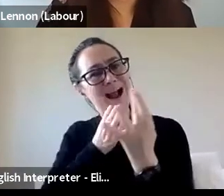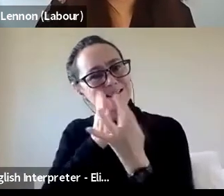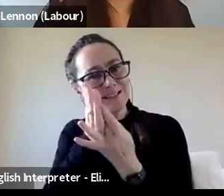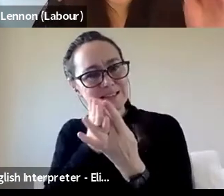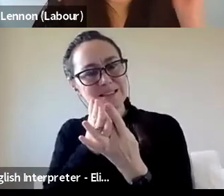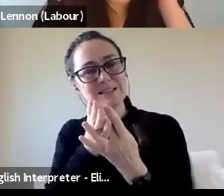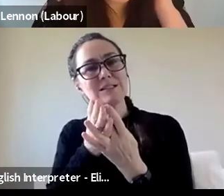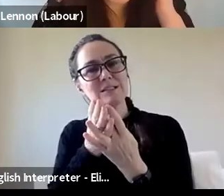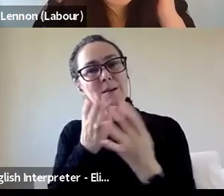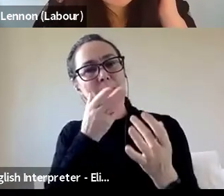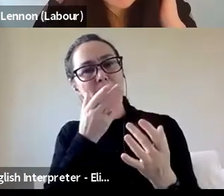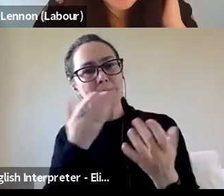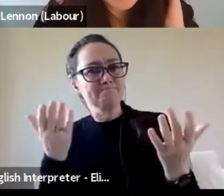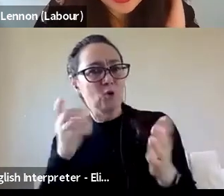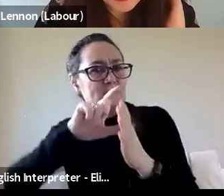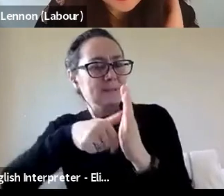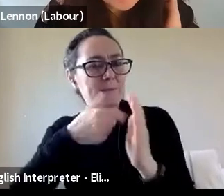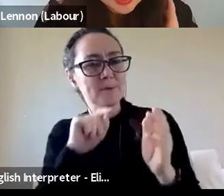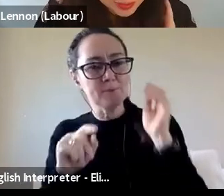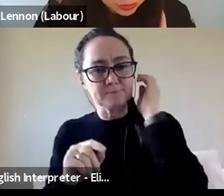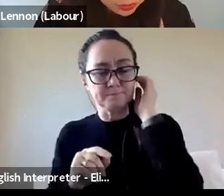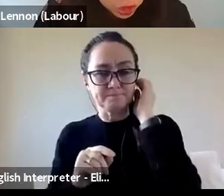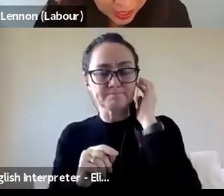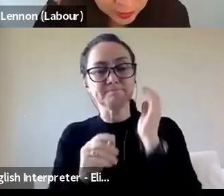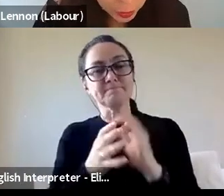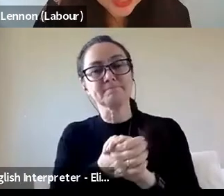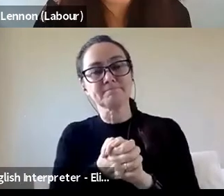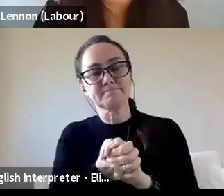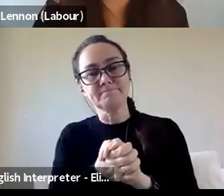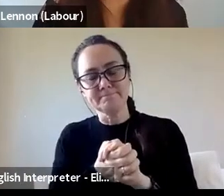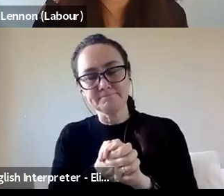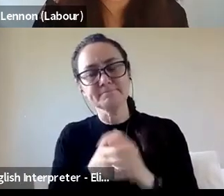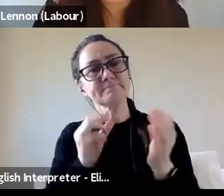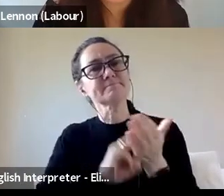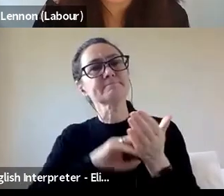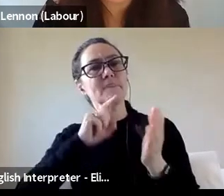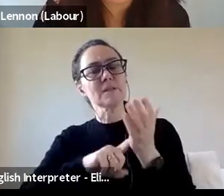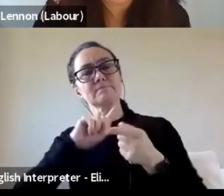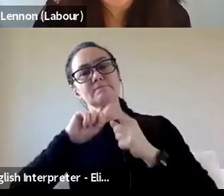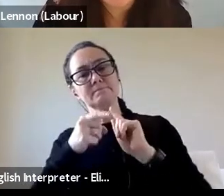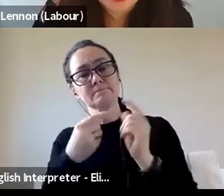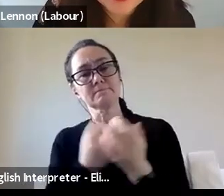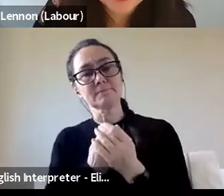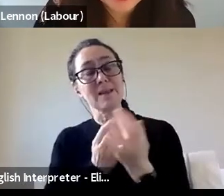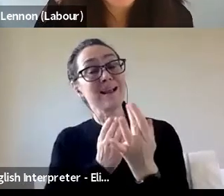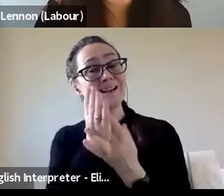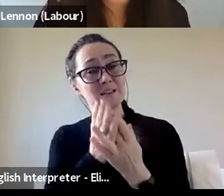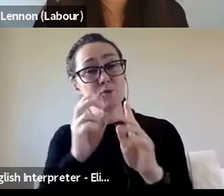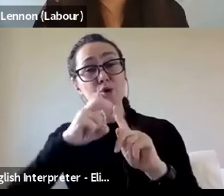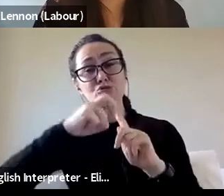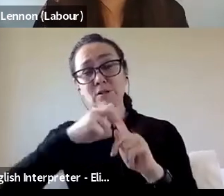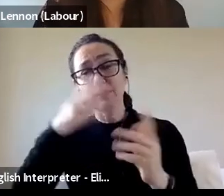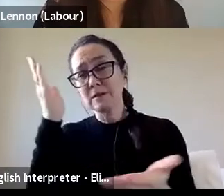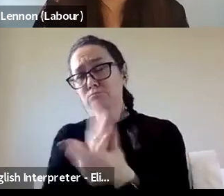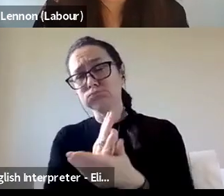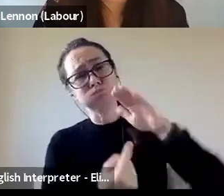Well, I think to go back to the sentiment in the question, accessible transport is vital to help people live independently. And